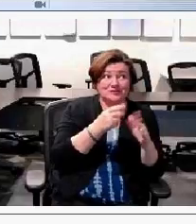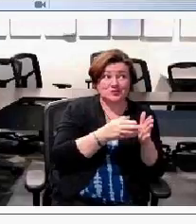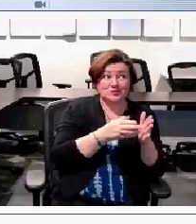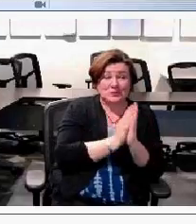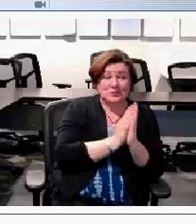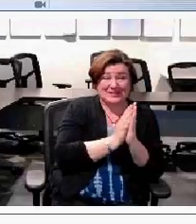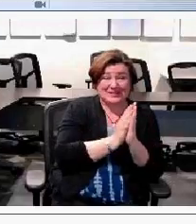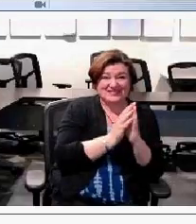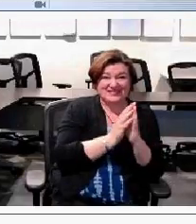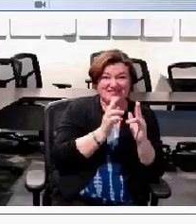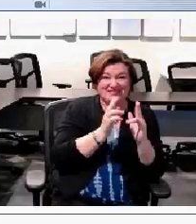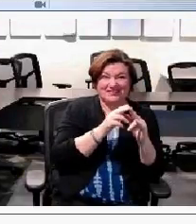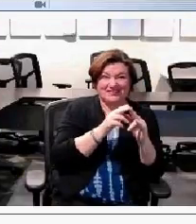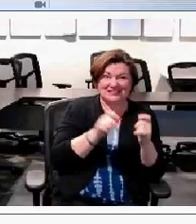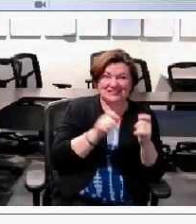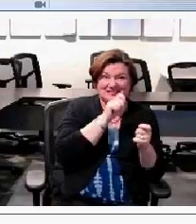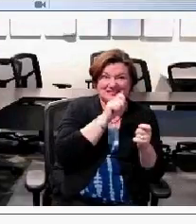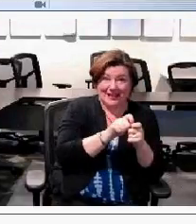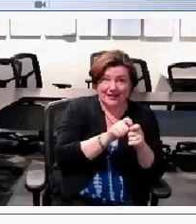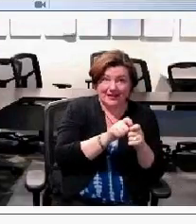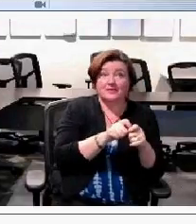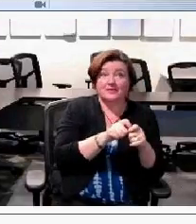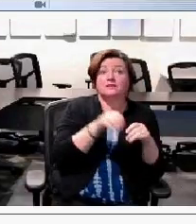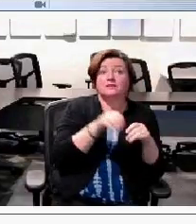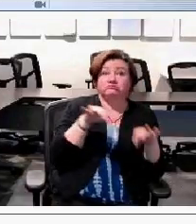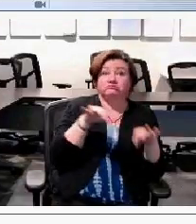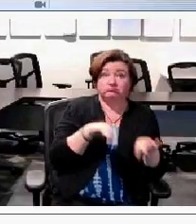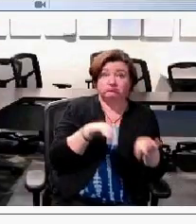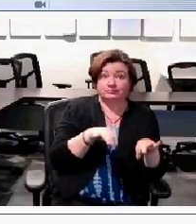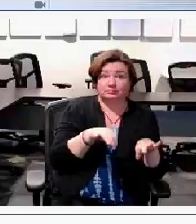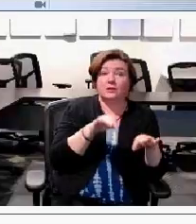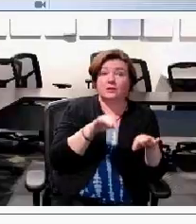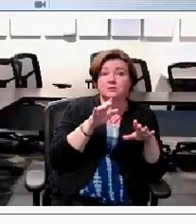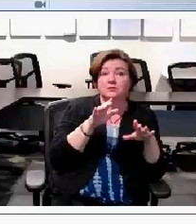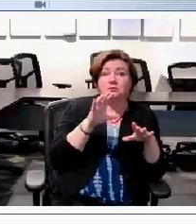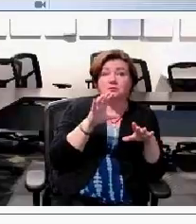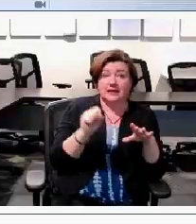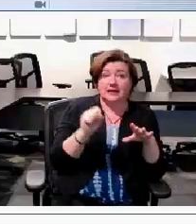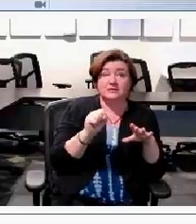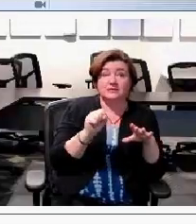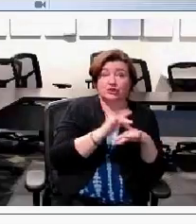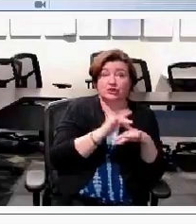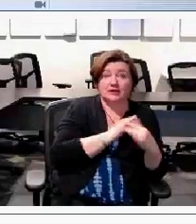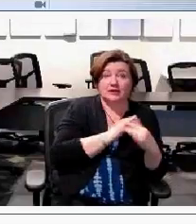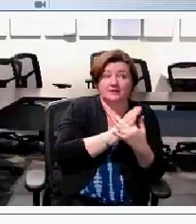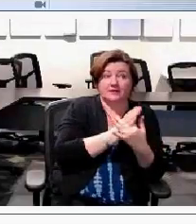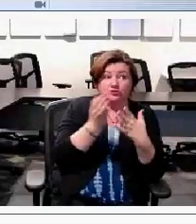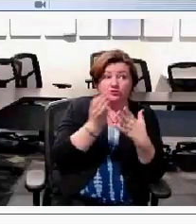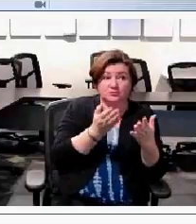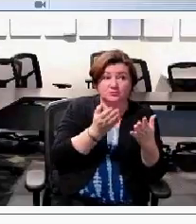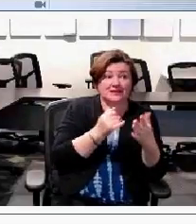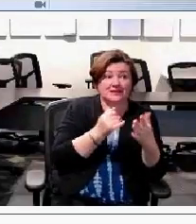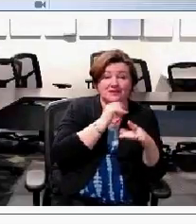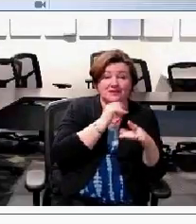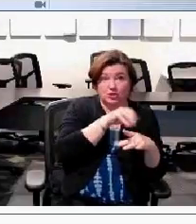I am planning on presenting on Connect Society's early intervention services. I didn't include any